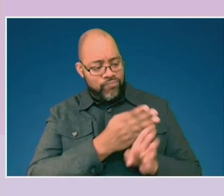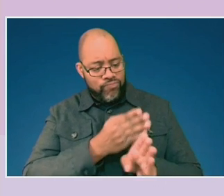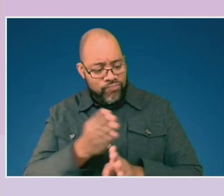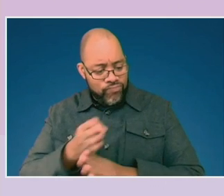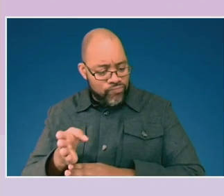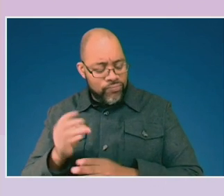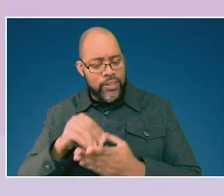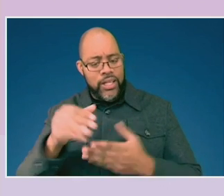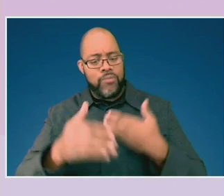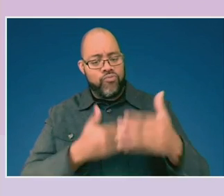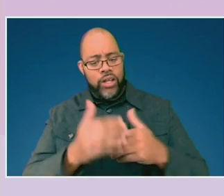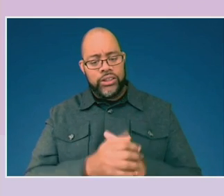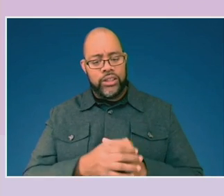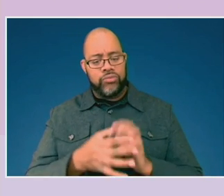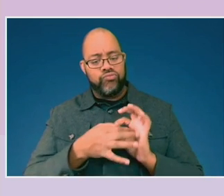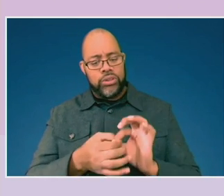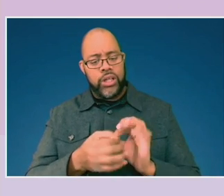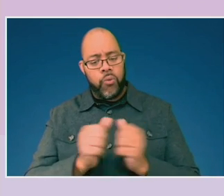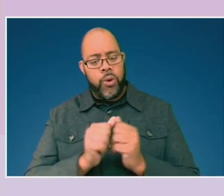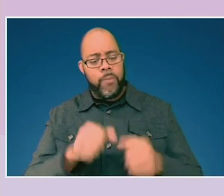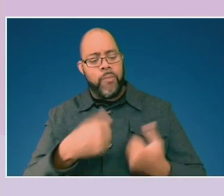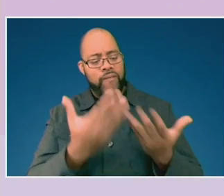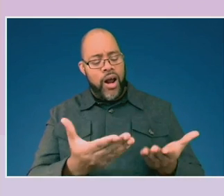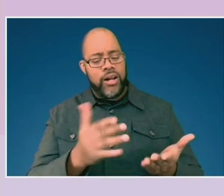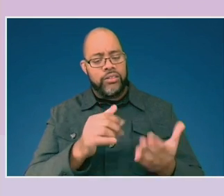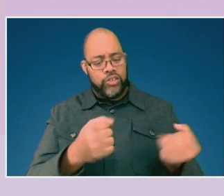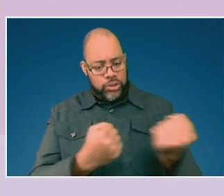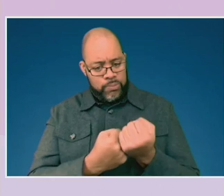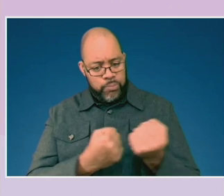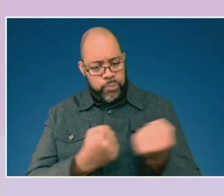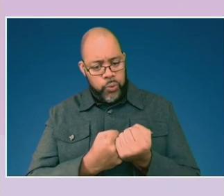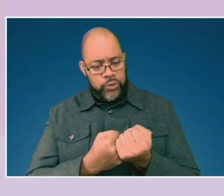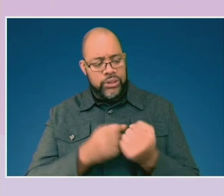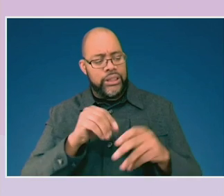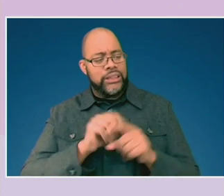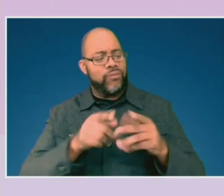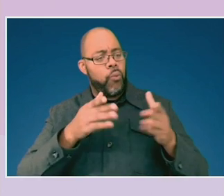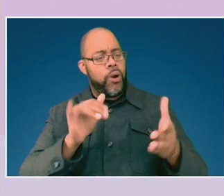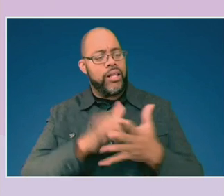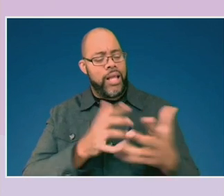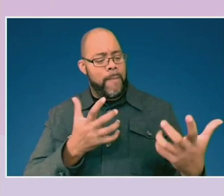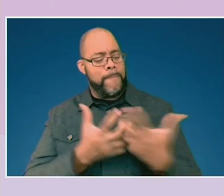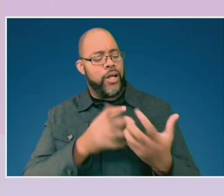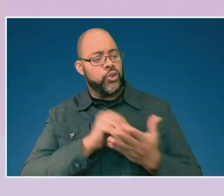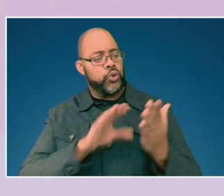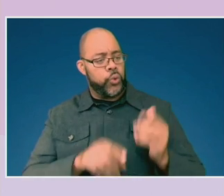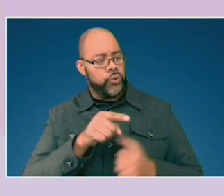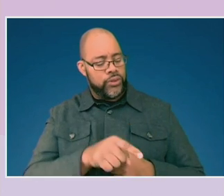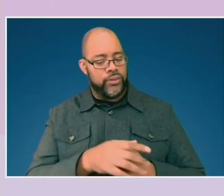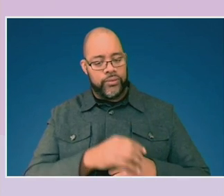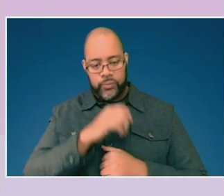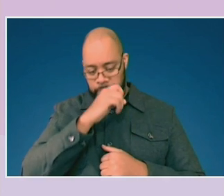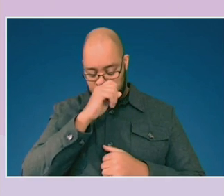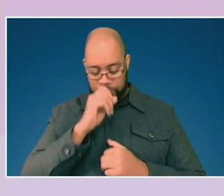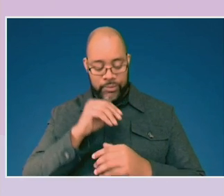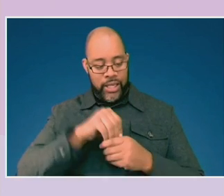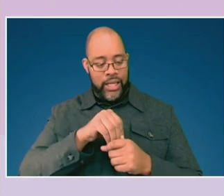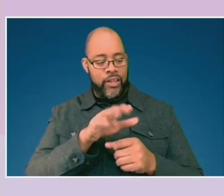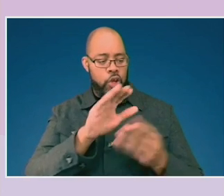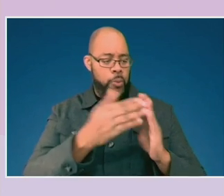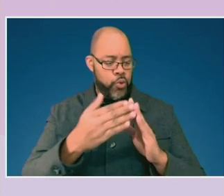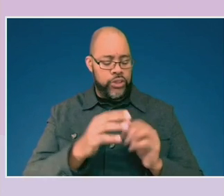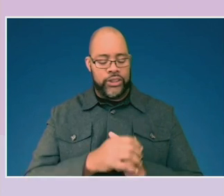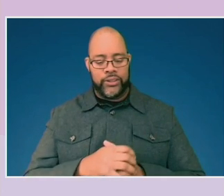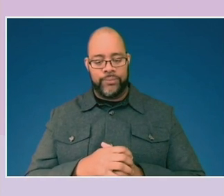process around providing these supports in a way that meets students where they are in the local communities and settings where they